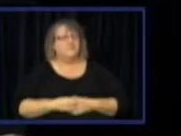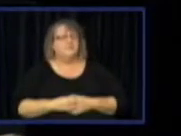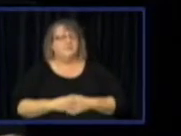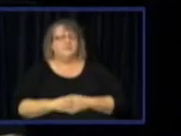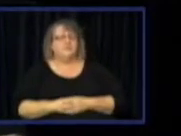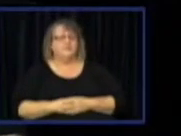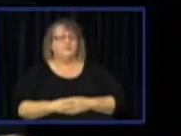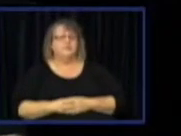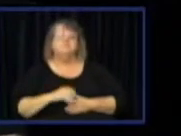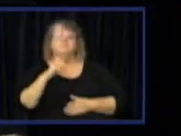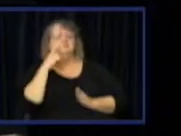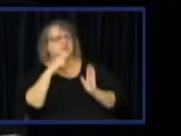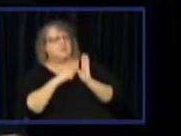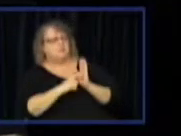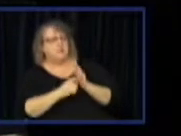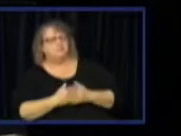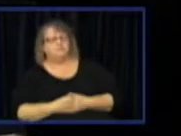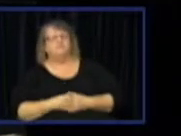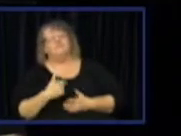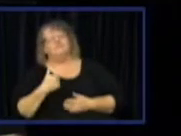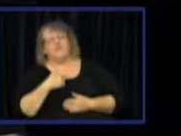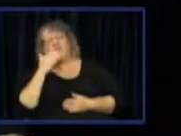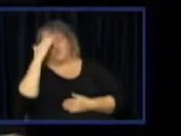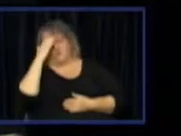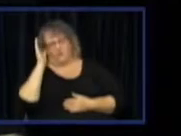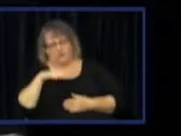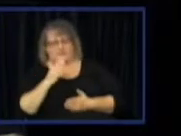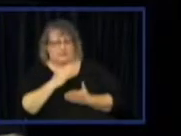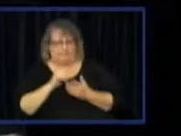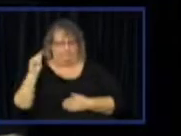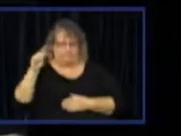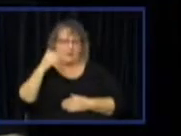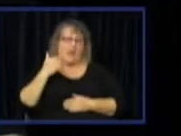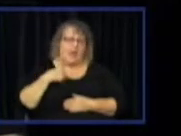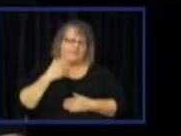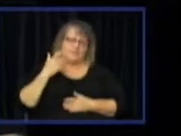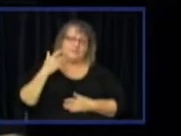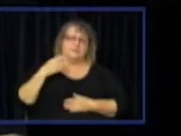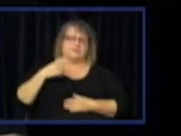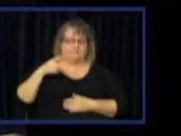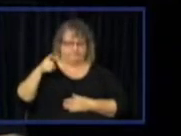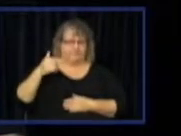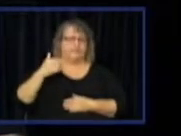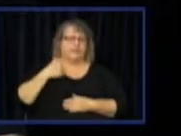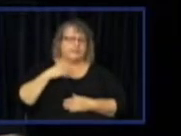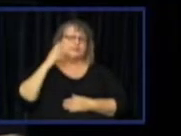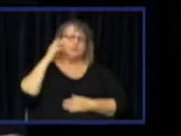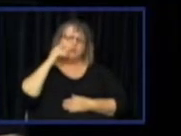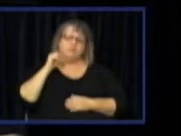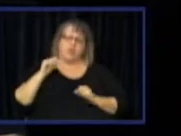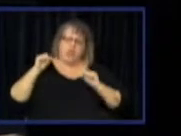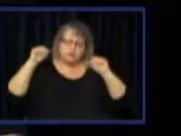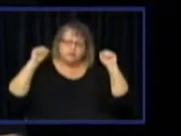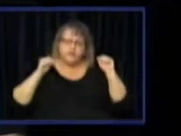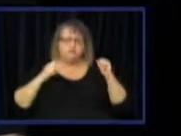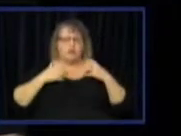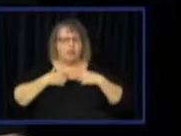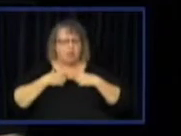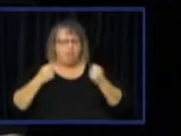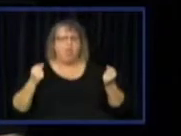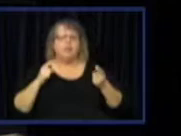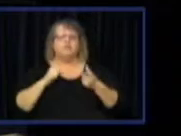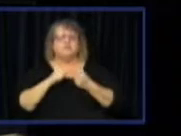Now, let's say, and I know of people who've had this, they have been an active lifestyle, they